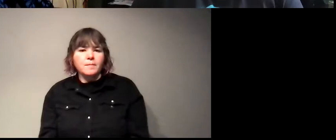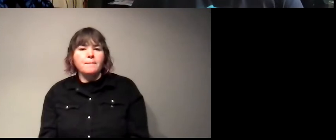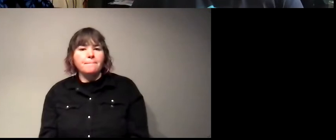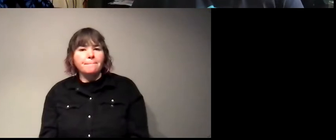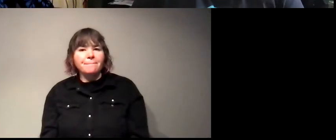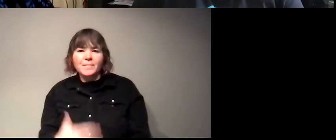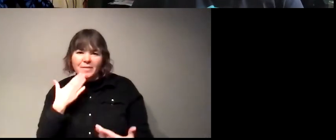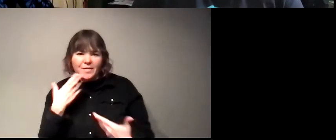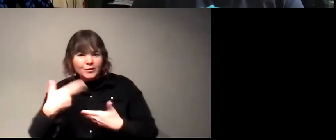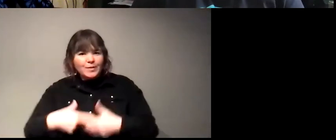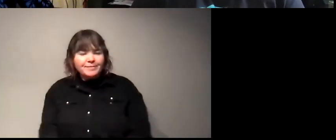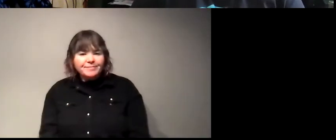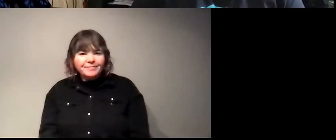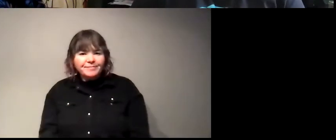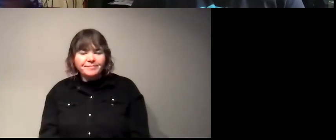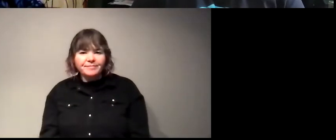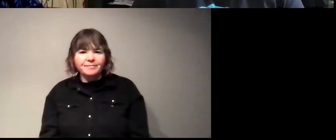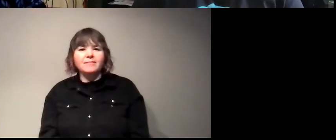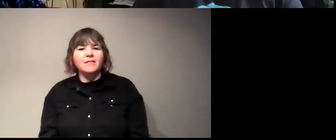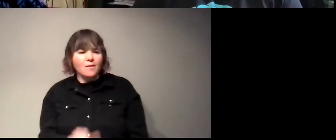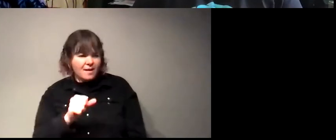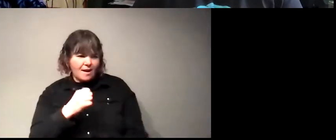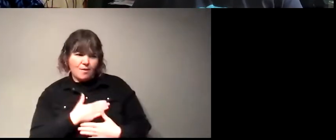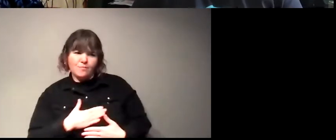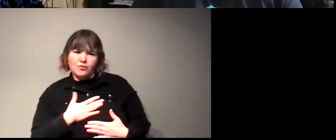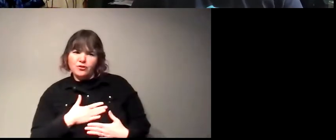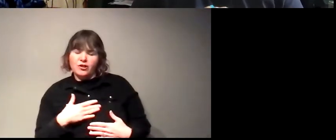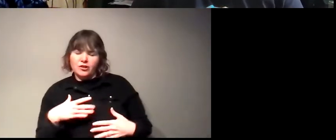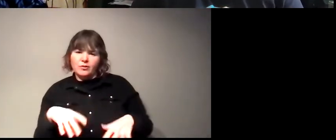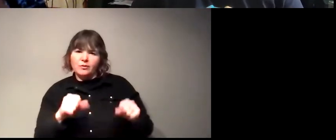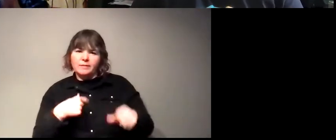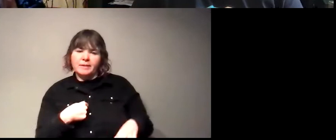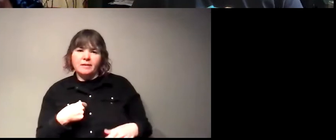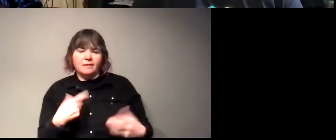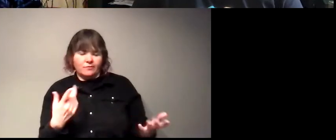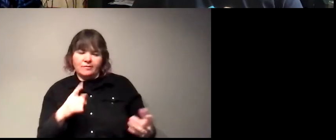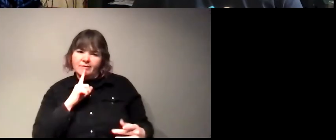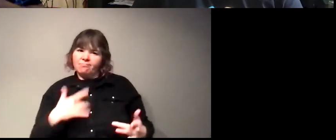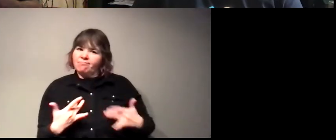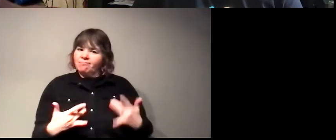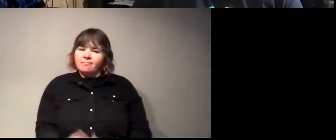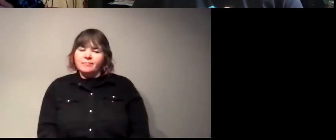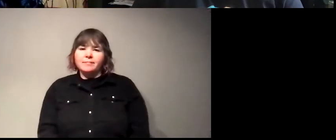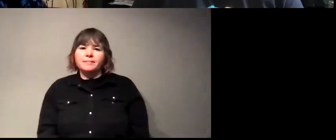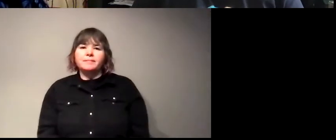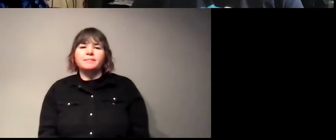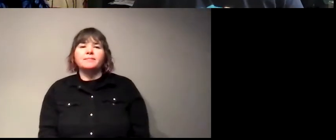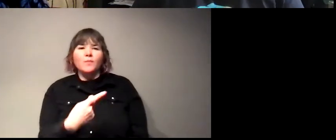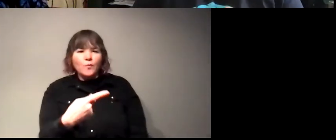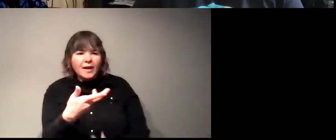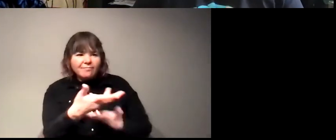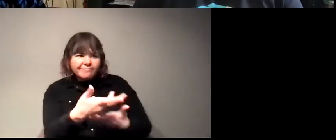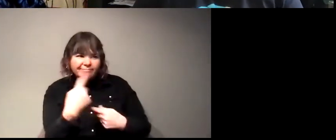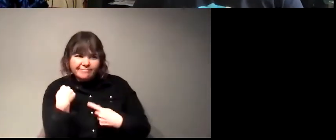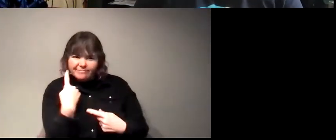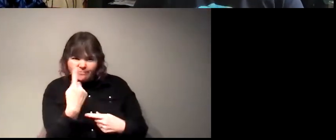being here. Yeah, I appreciate being on. It's super exciting. We've interacted for over